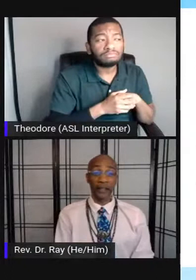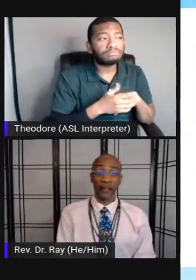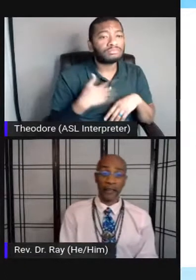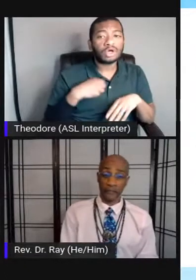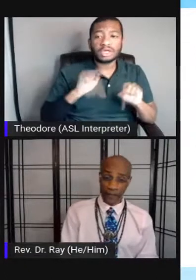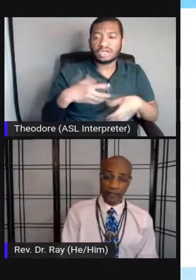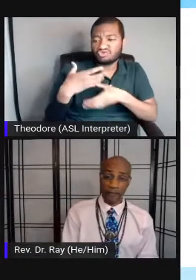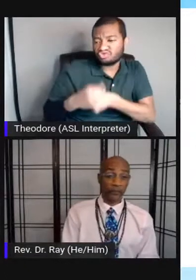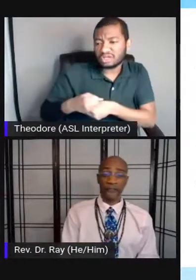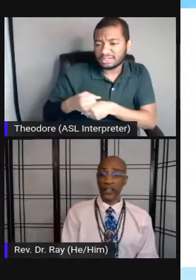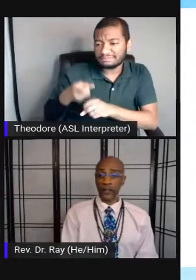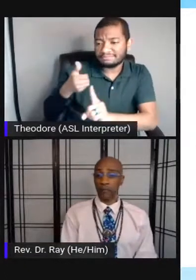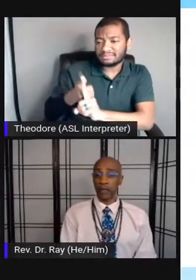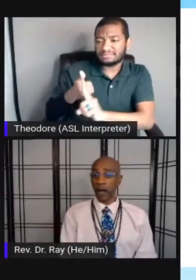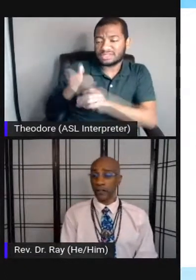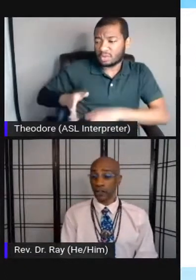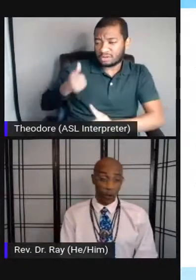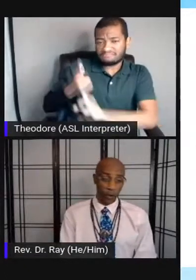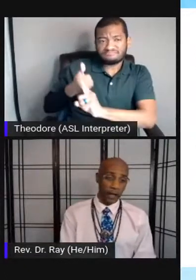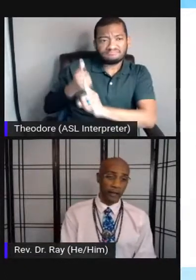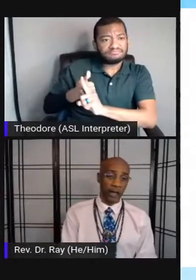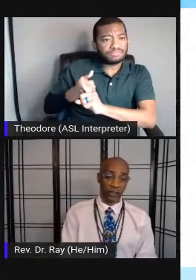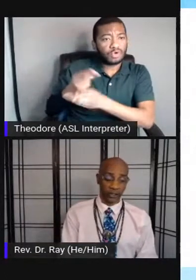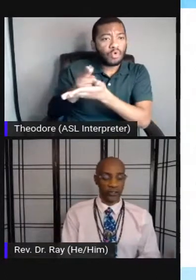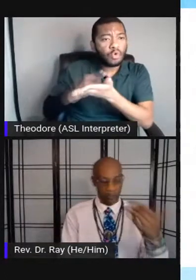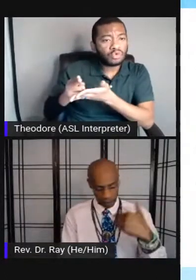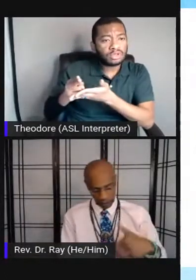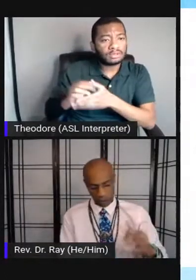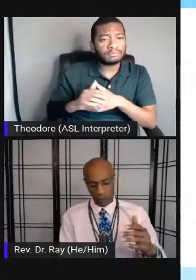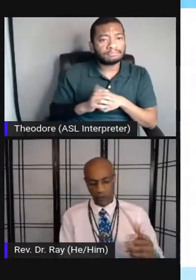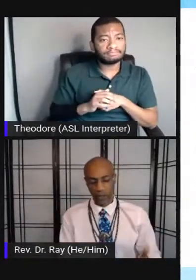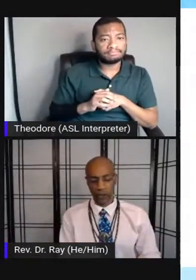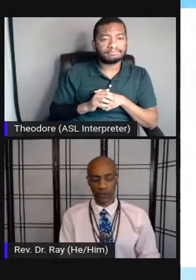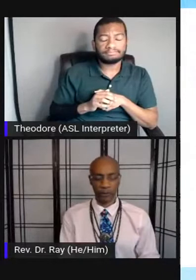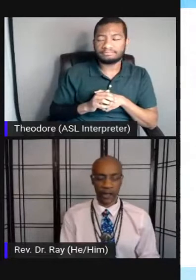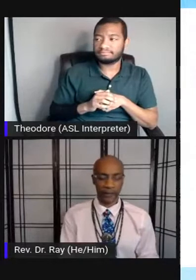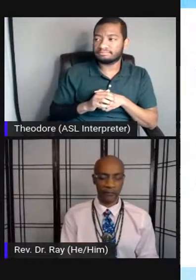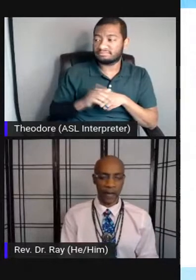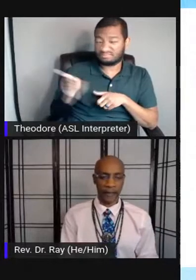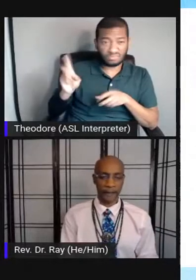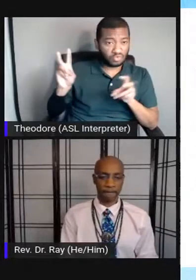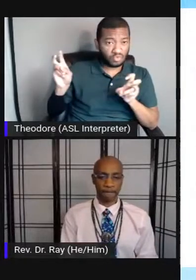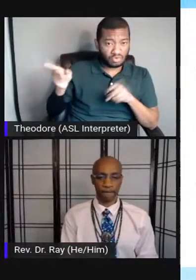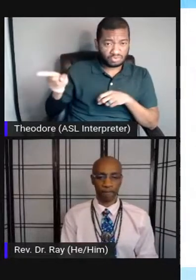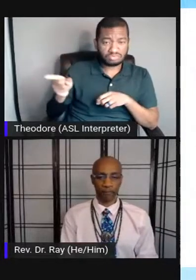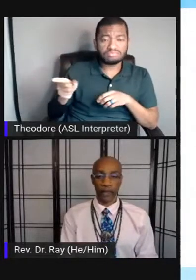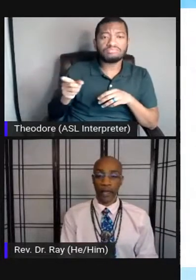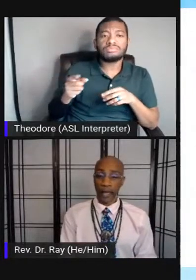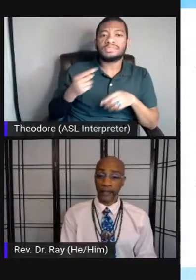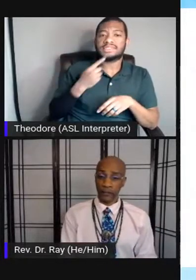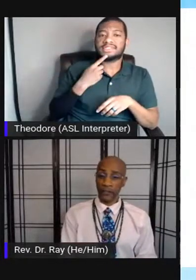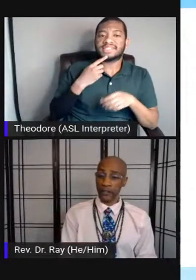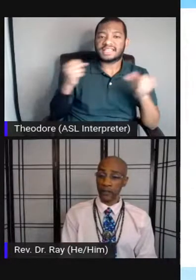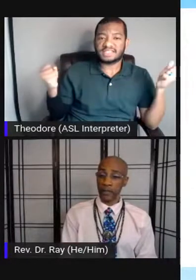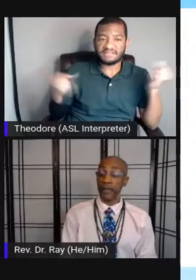said. Like faith, fear can be conscious or unconscious. In other words, in your subjective mind.